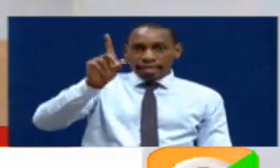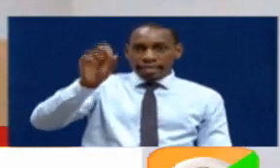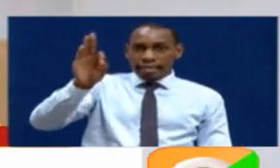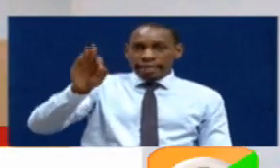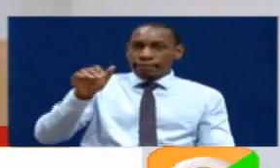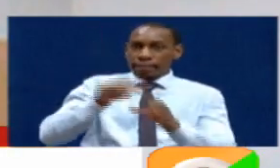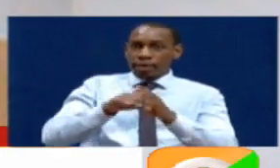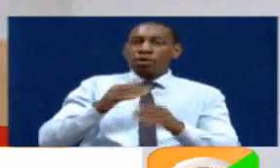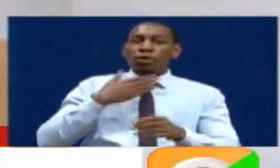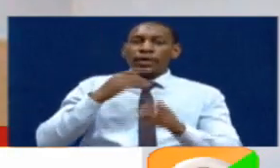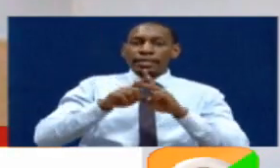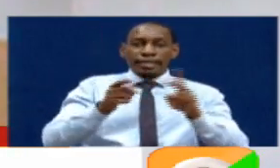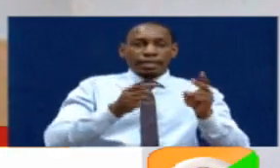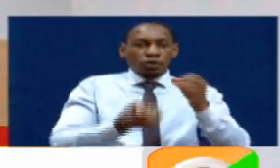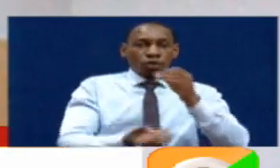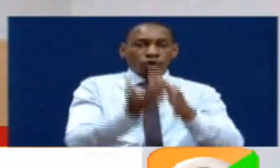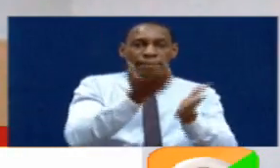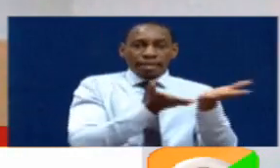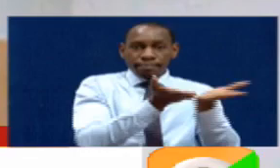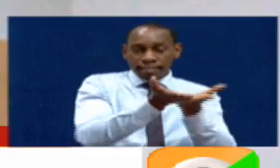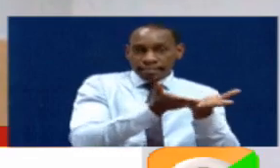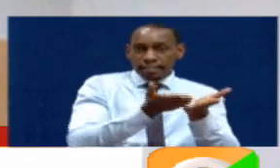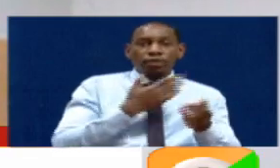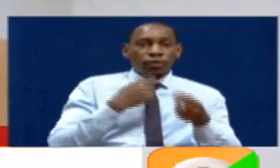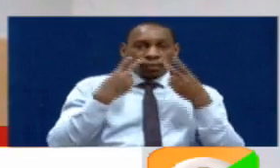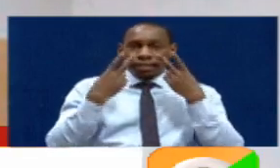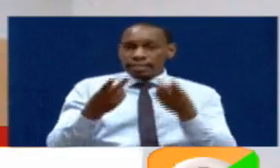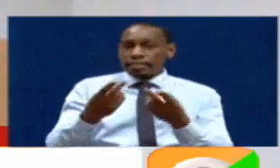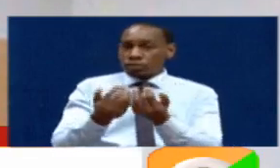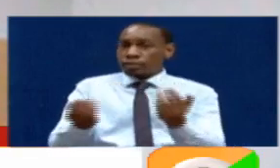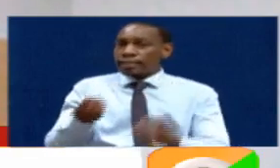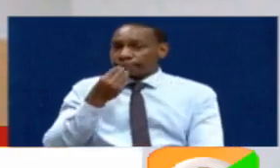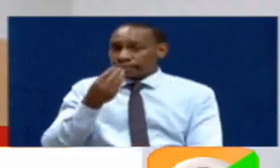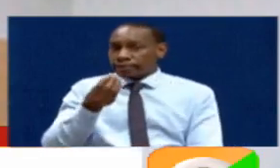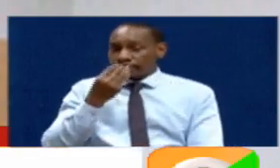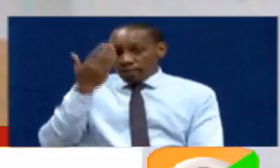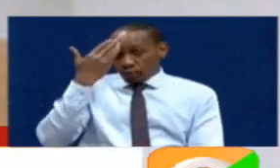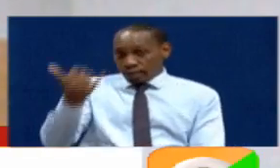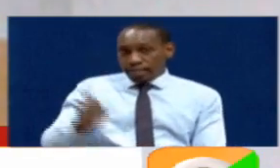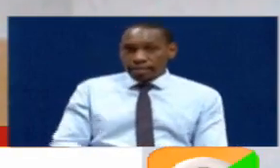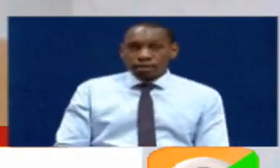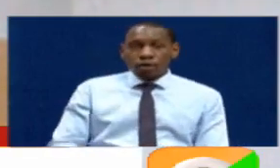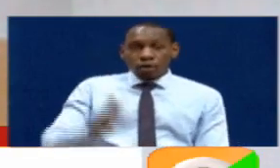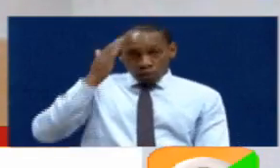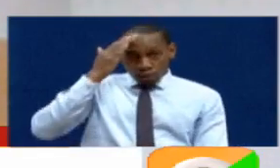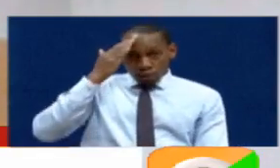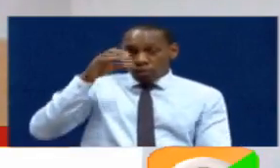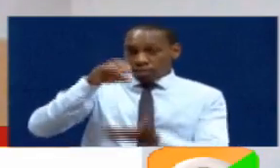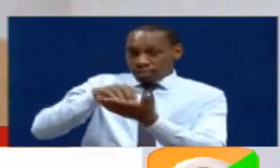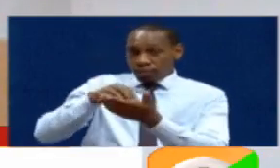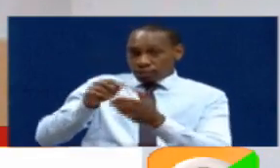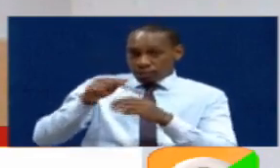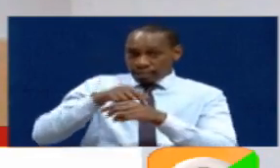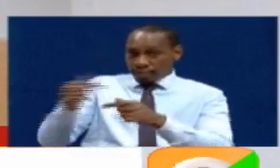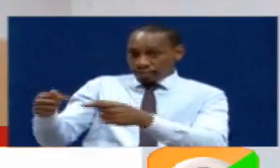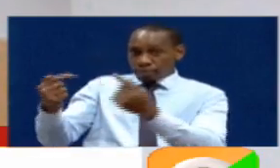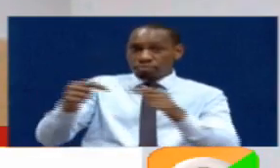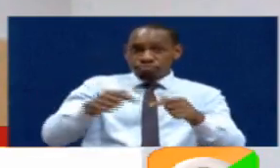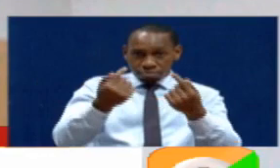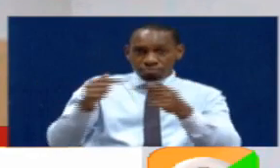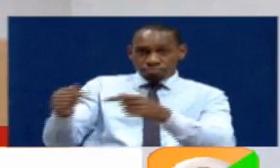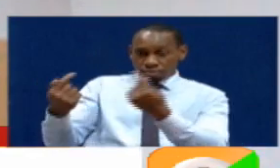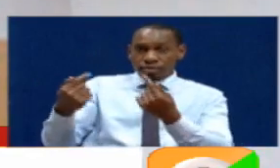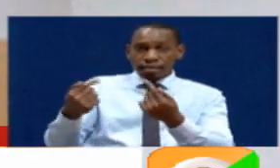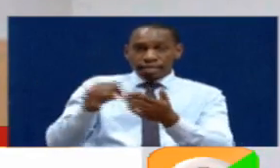want to start opening for them businesses. I want to see them feeding their children because I know what it's like to be in the front line. I know what it's like